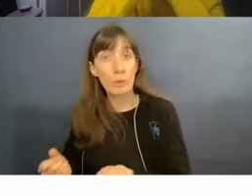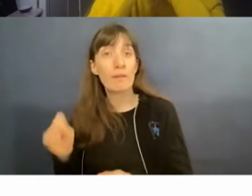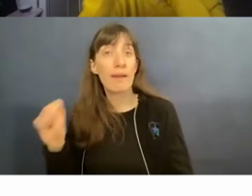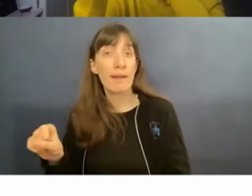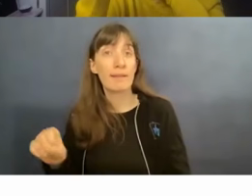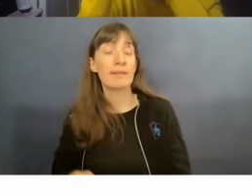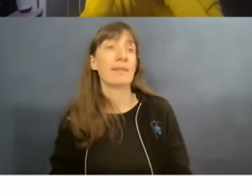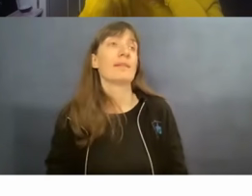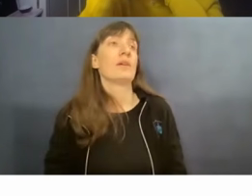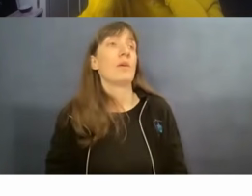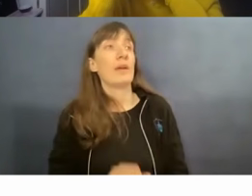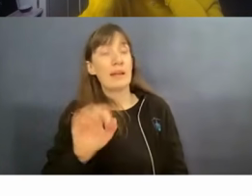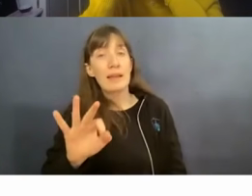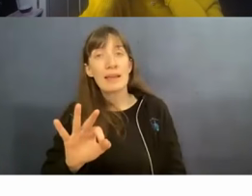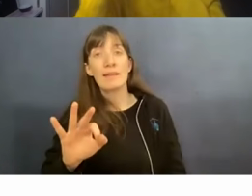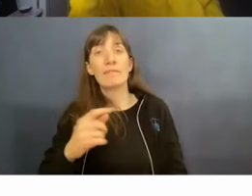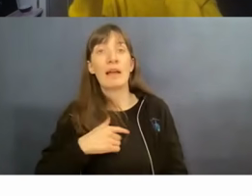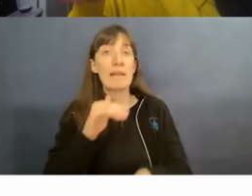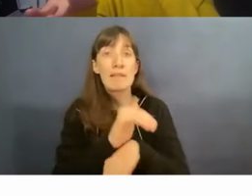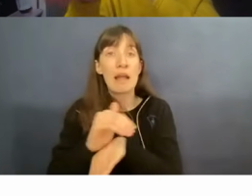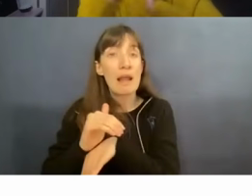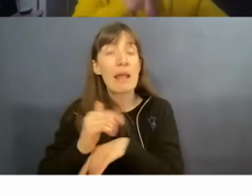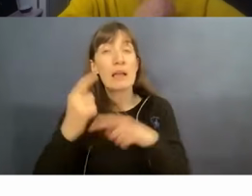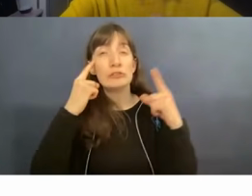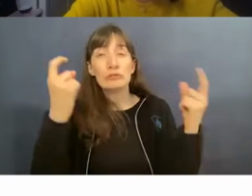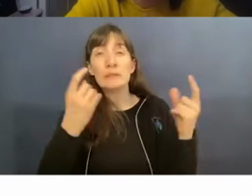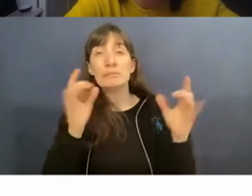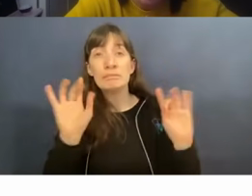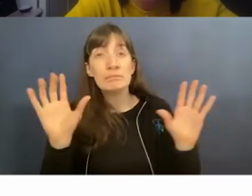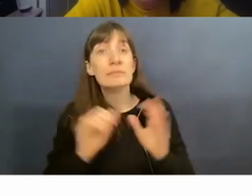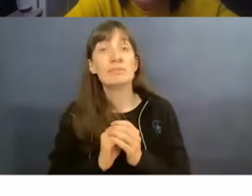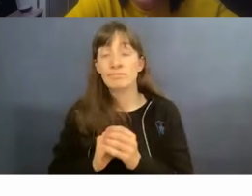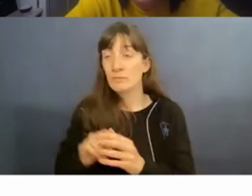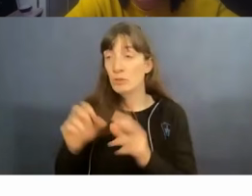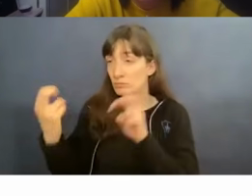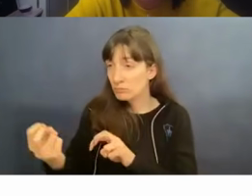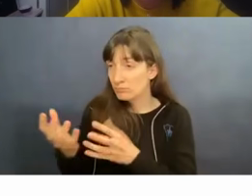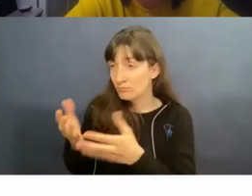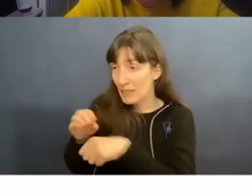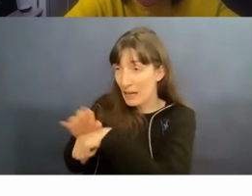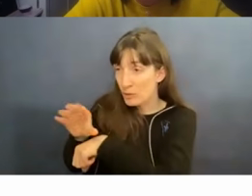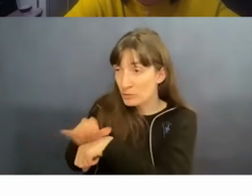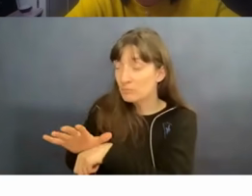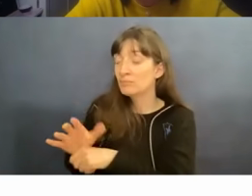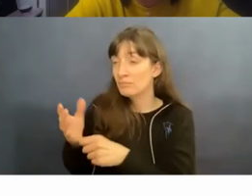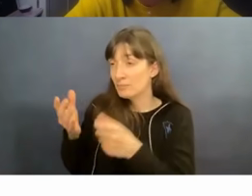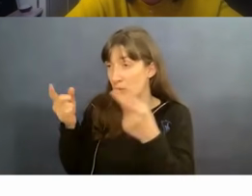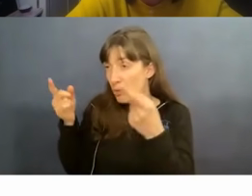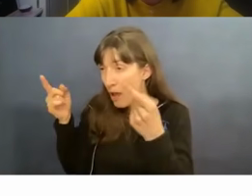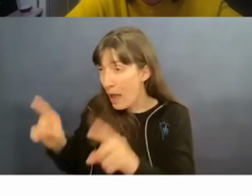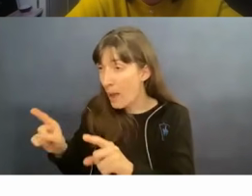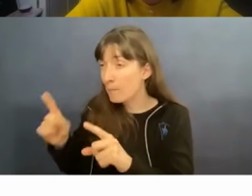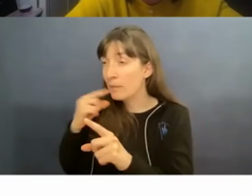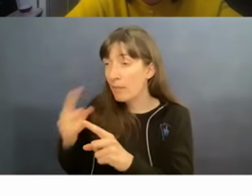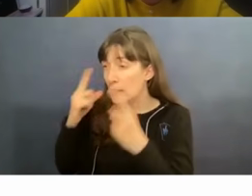have, these nightmares, maybe you can kind of sit with them and say, what happened in the nightmare, and focus on kind of recreating a happy ending of like, how